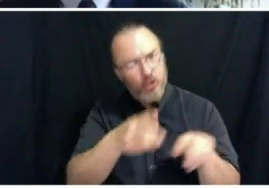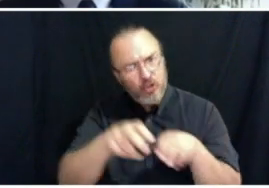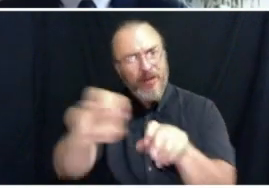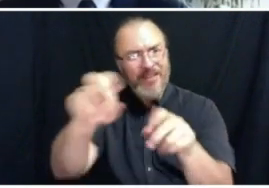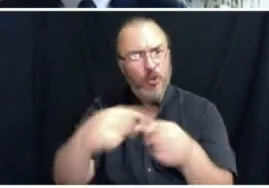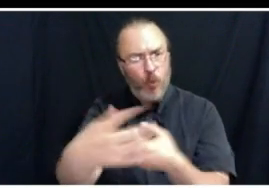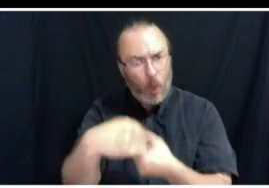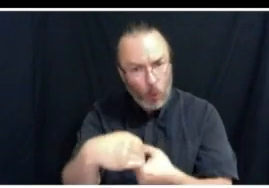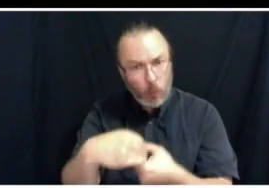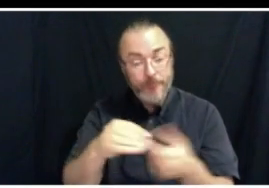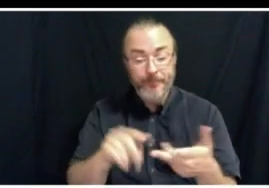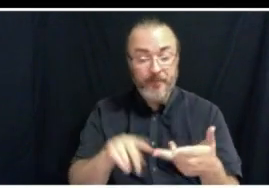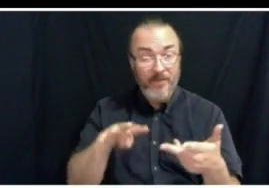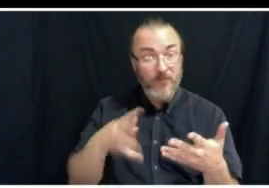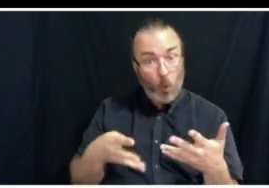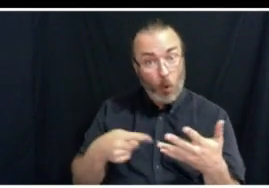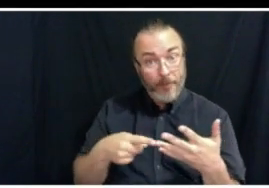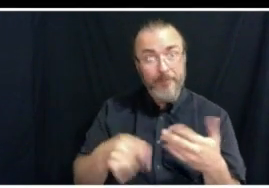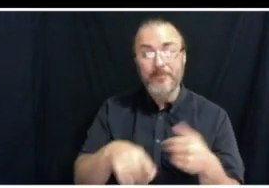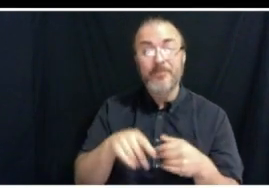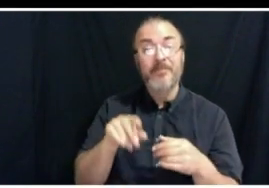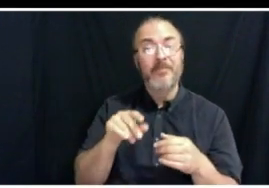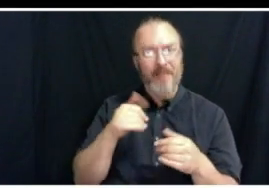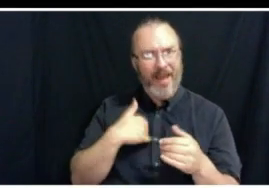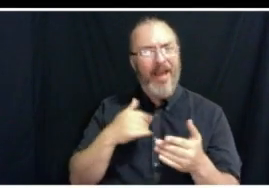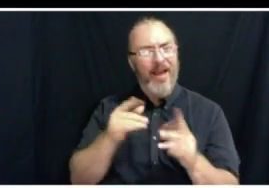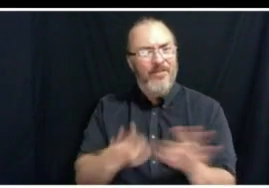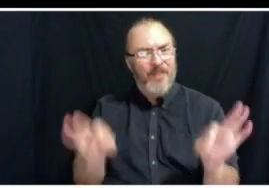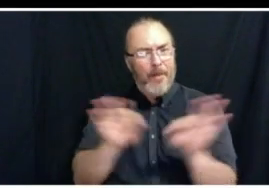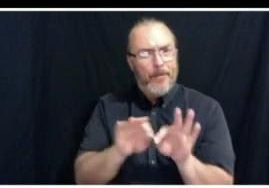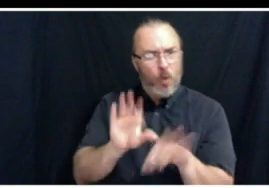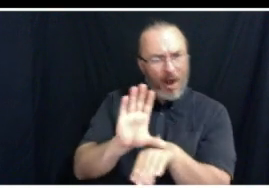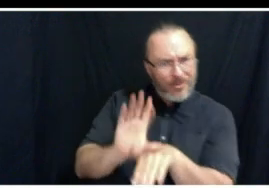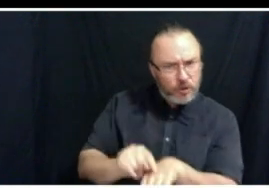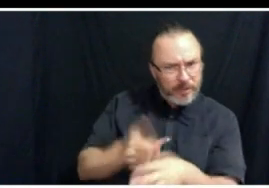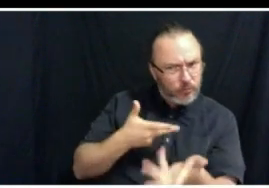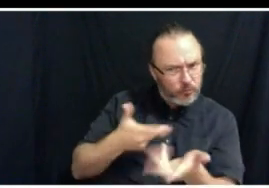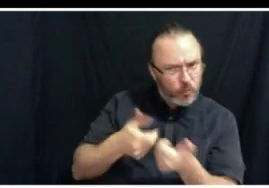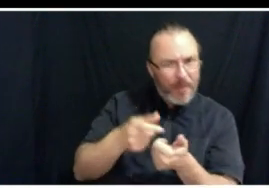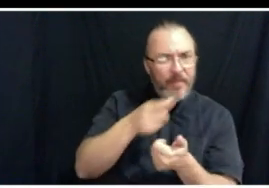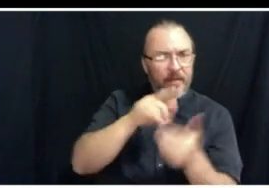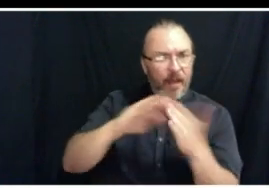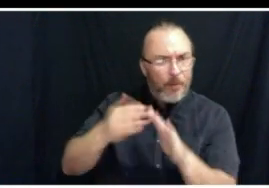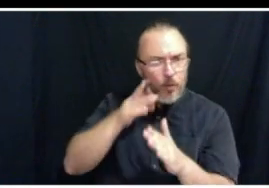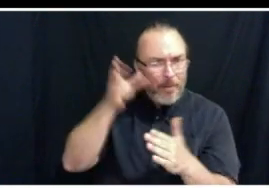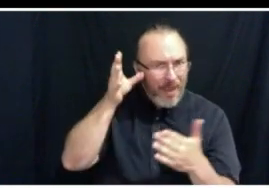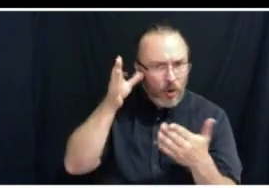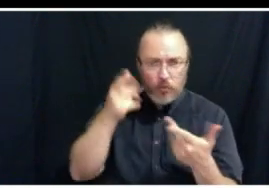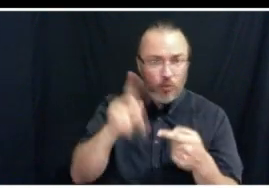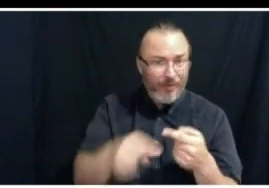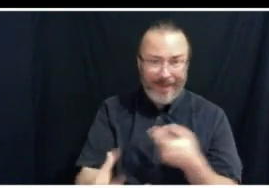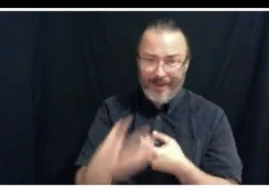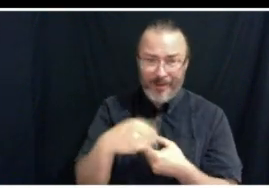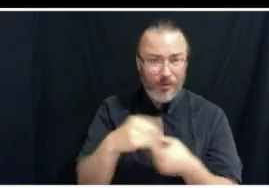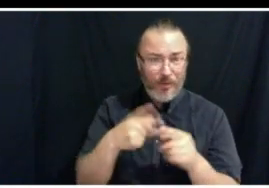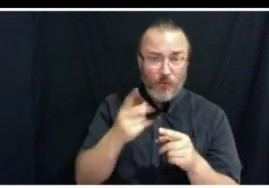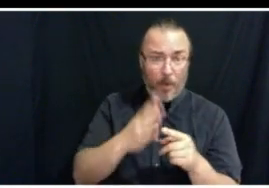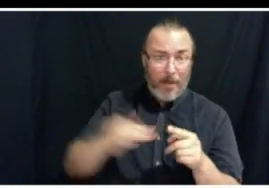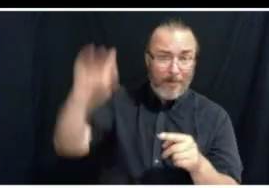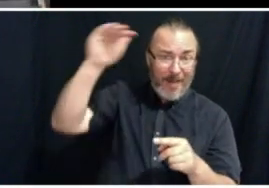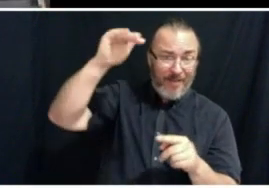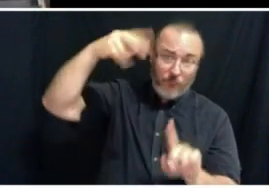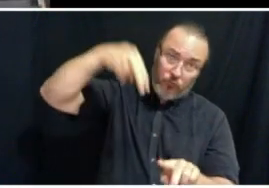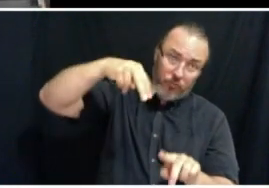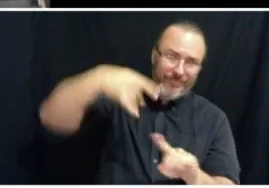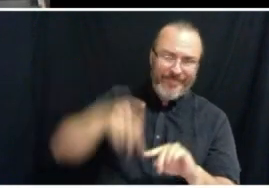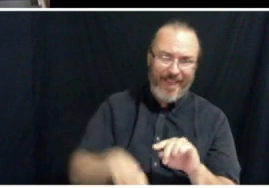4, engage in meaningful consultation with communities and parents. Inclusion cannot be enforced from above. And obviously, if you follow the link in the